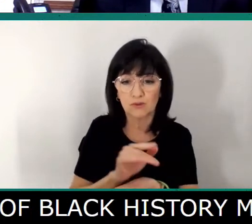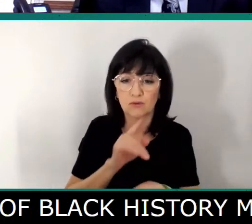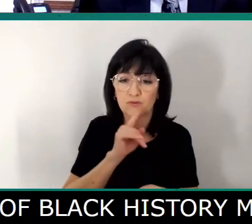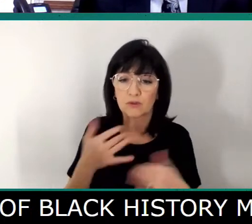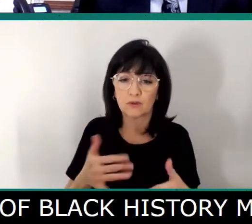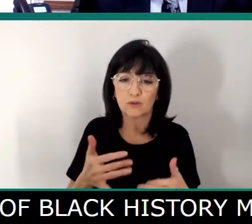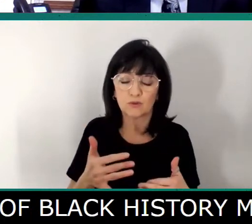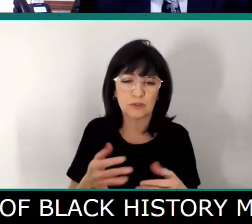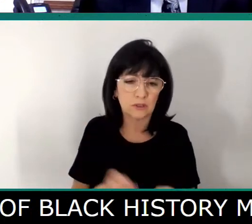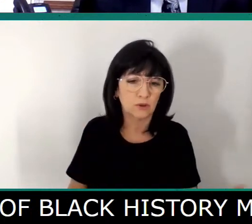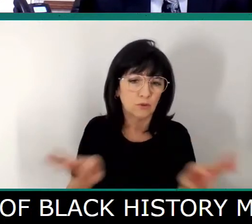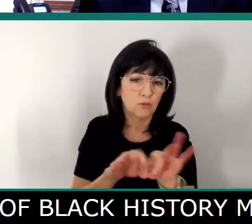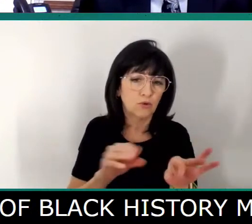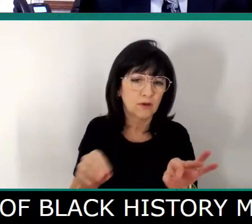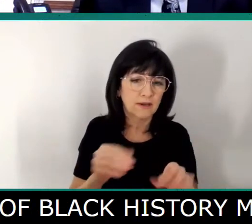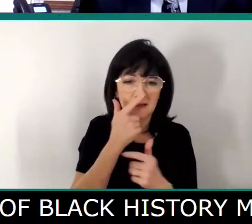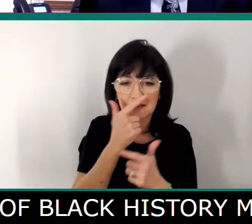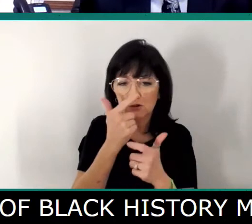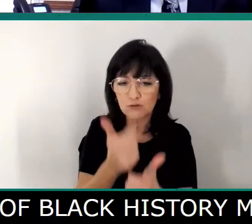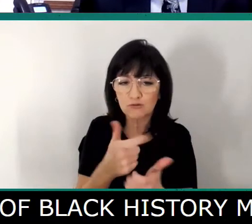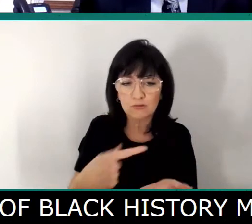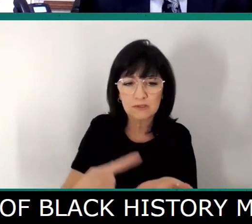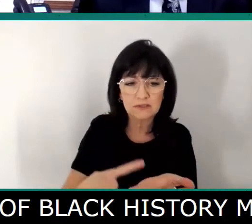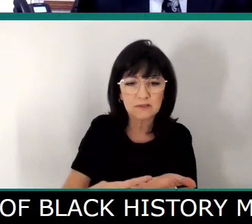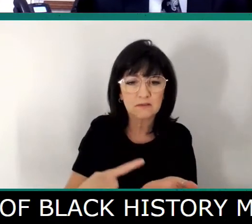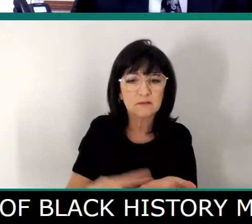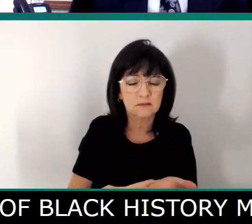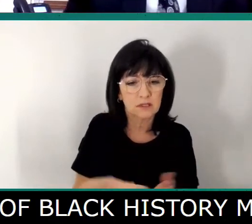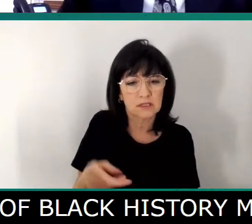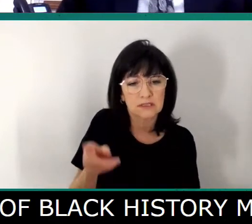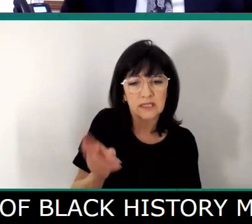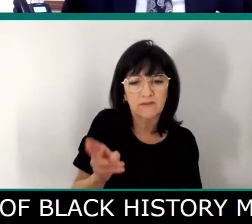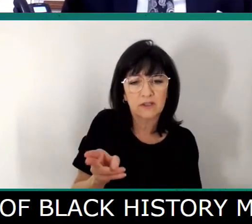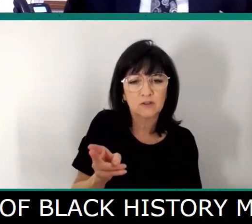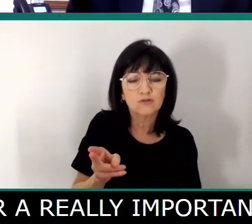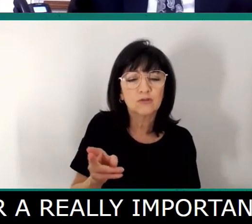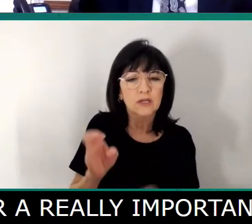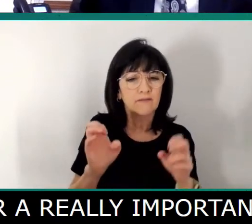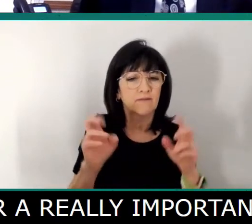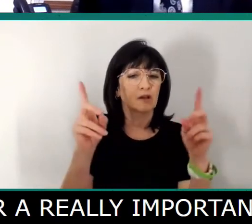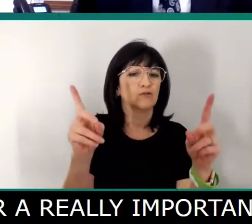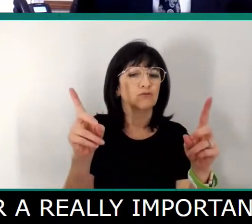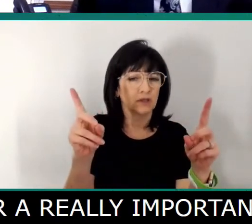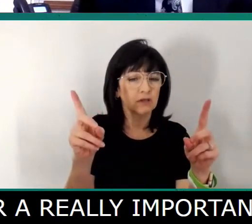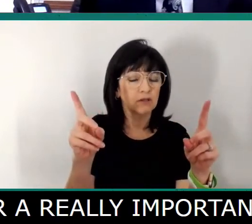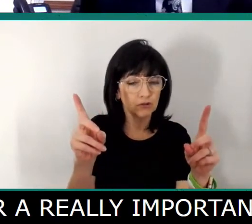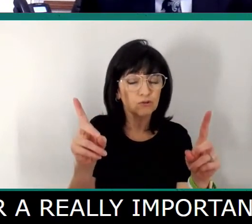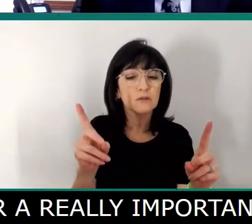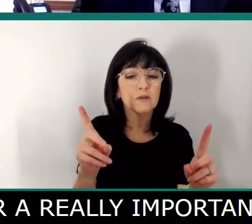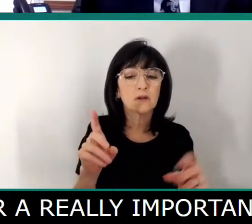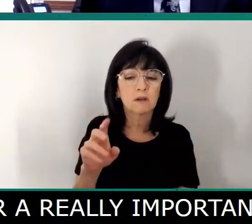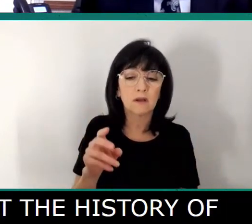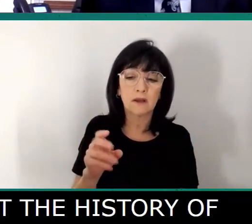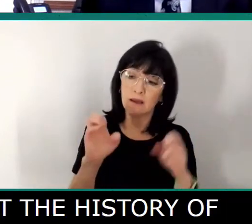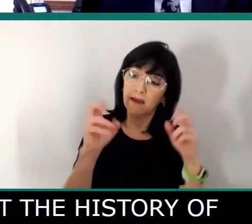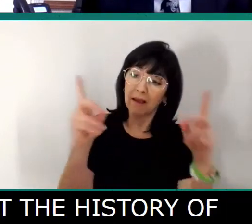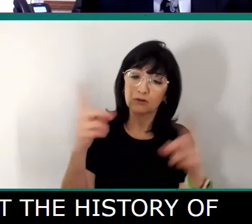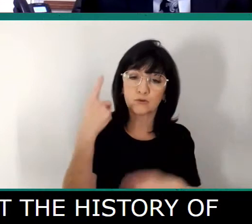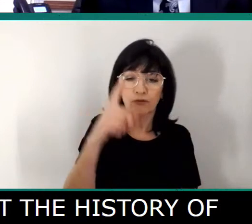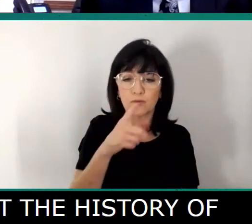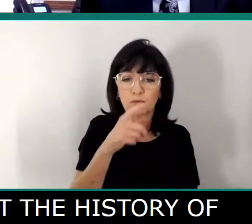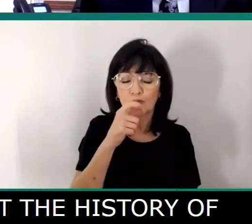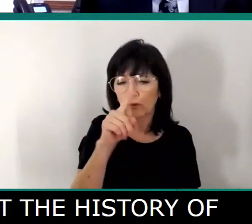interesting discussion about the history of education for Black people in our state. We're joined by